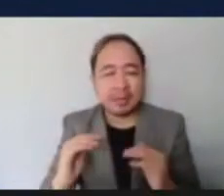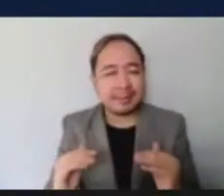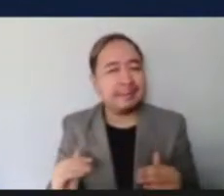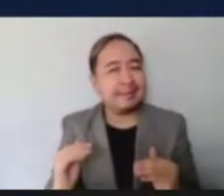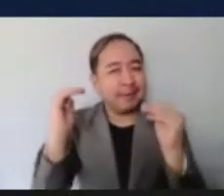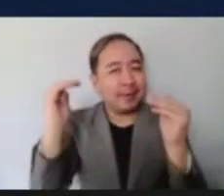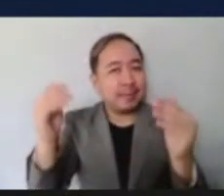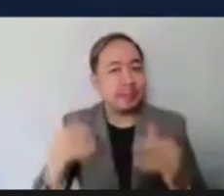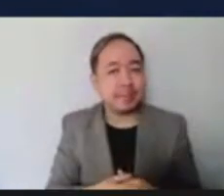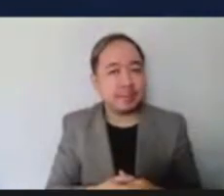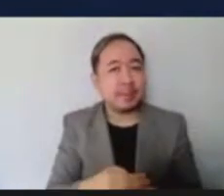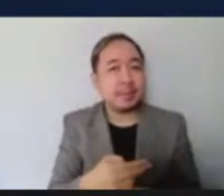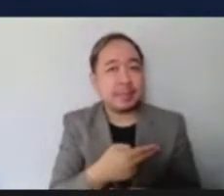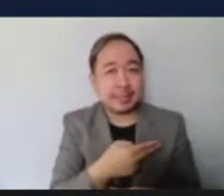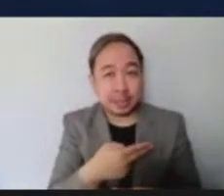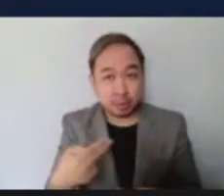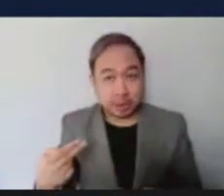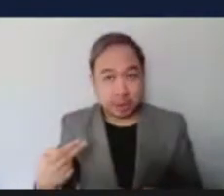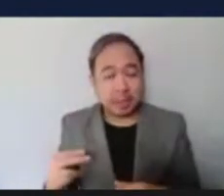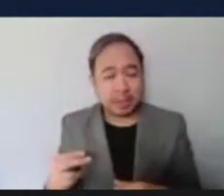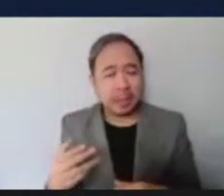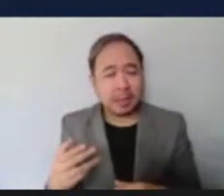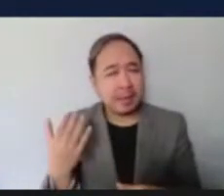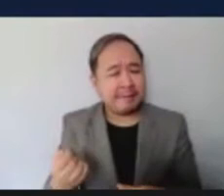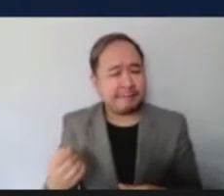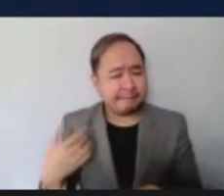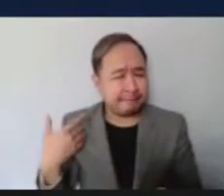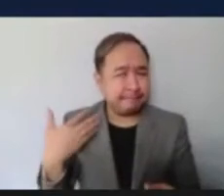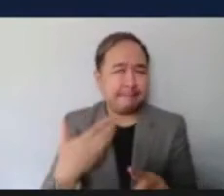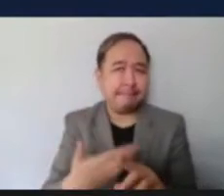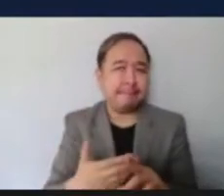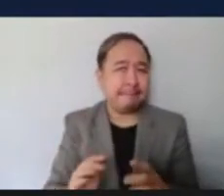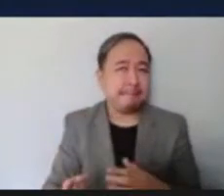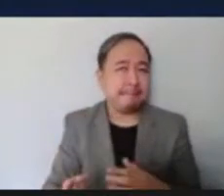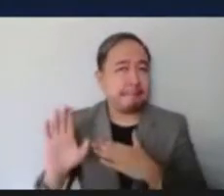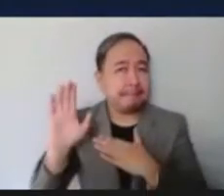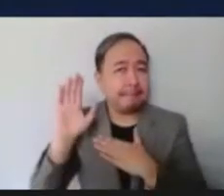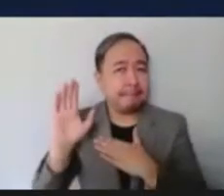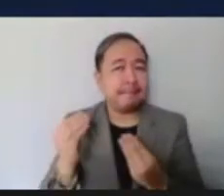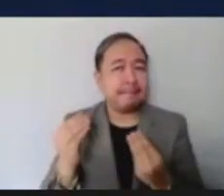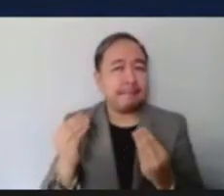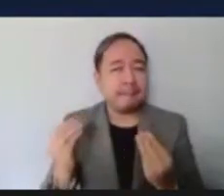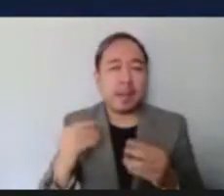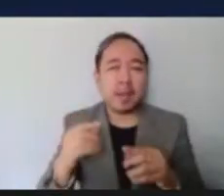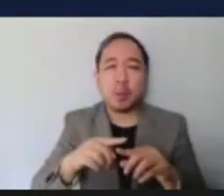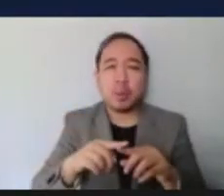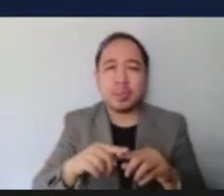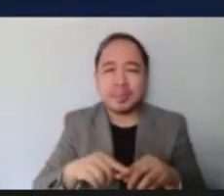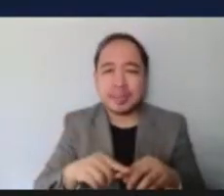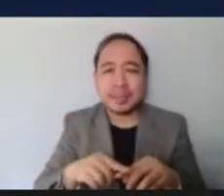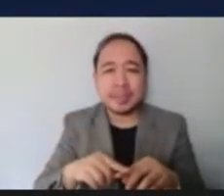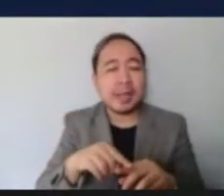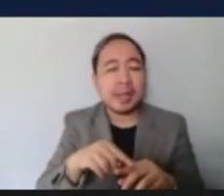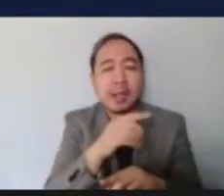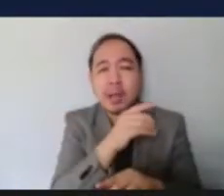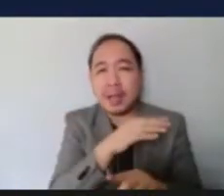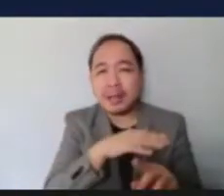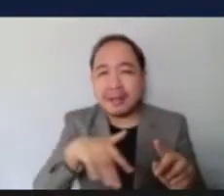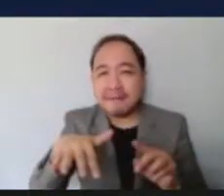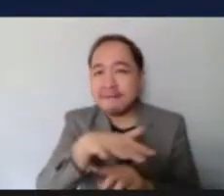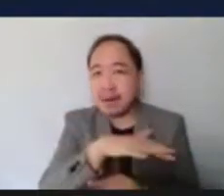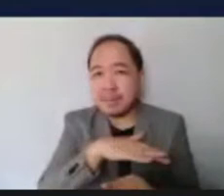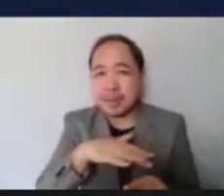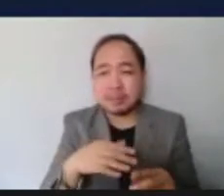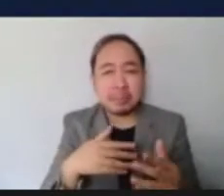has long-standing commitment in pursuing assist caliber and life of our planet despite the remaining challenge